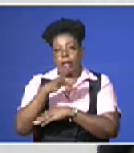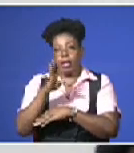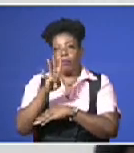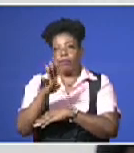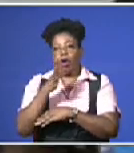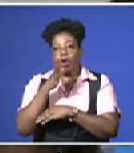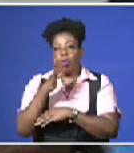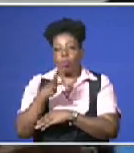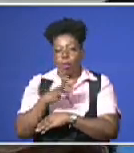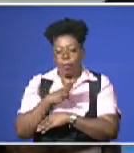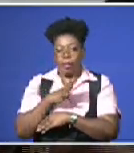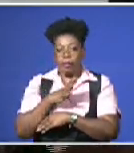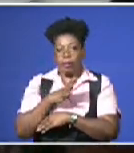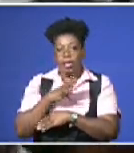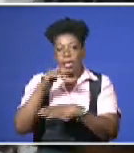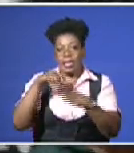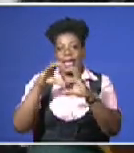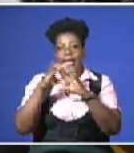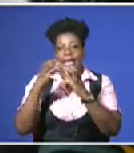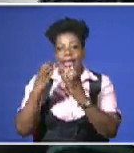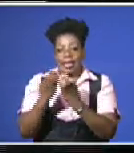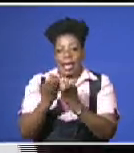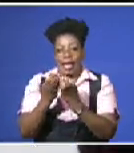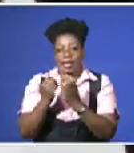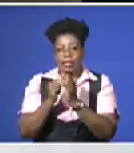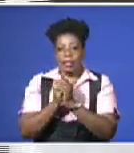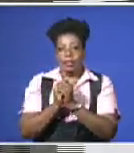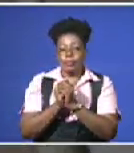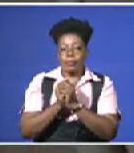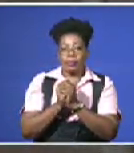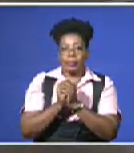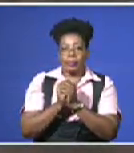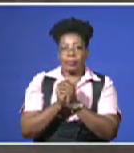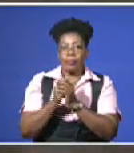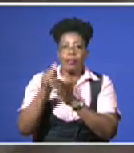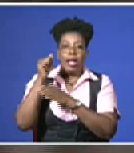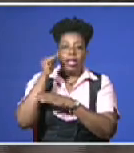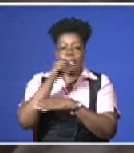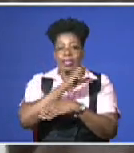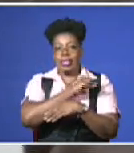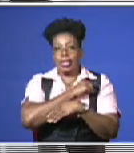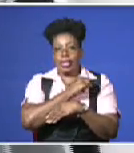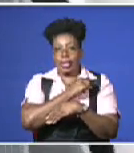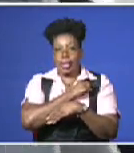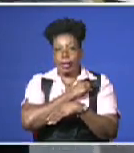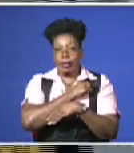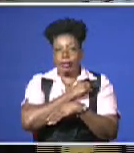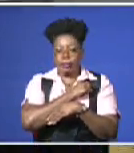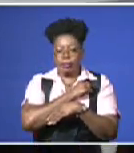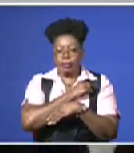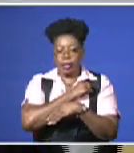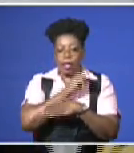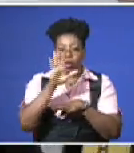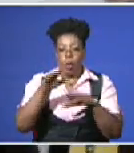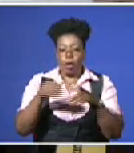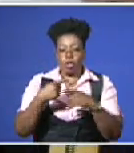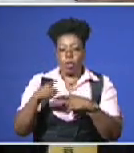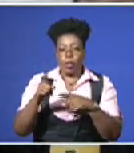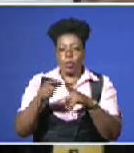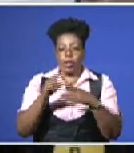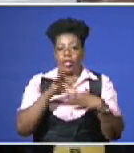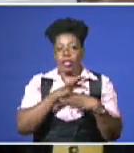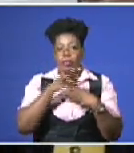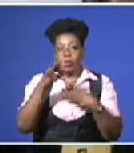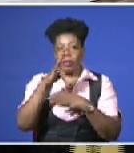the 11-member graduating class. Valedictorian Alexandria Sinclair and Ventois Bethune walked away with the Spirit